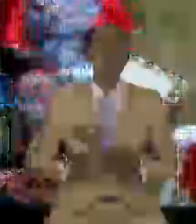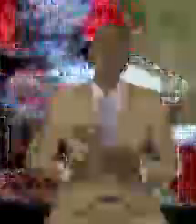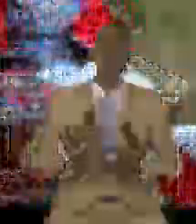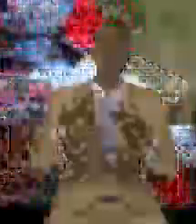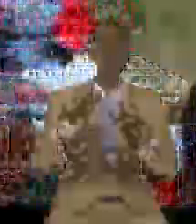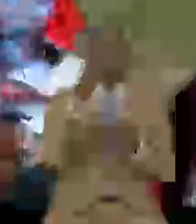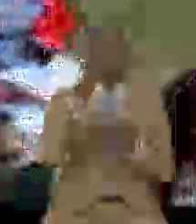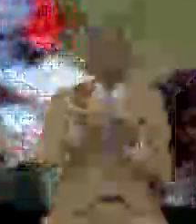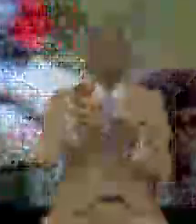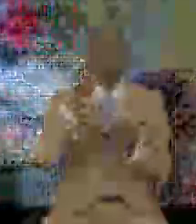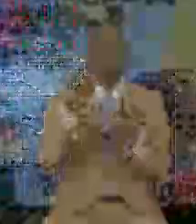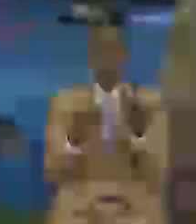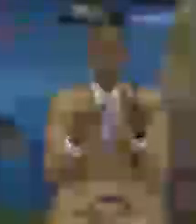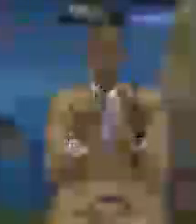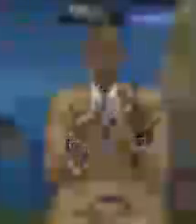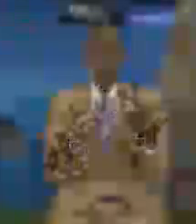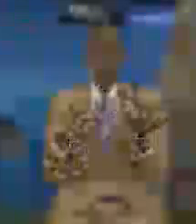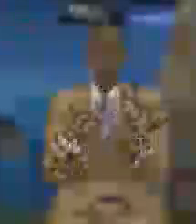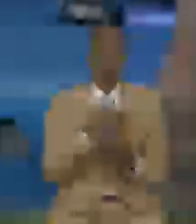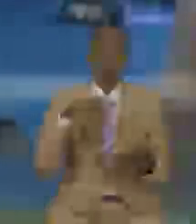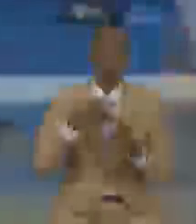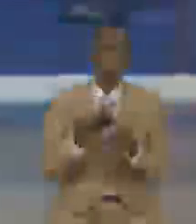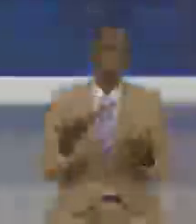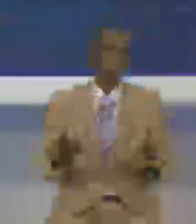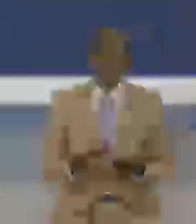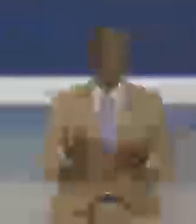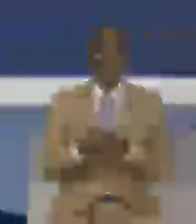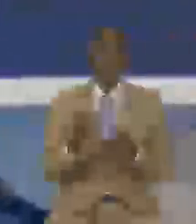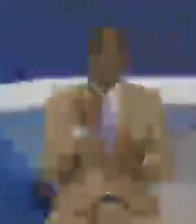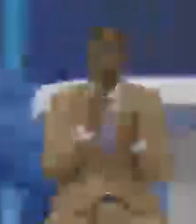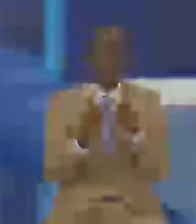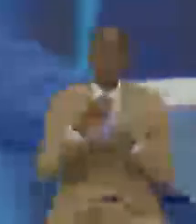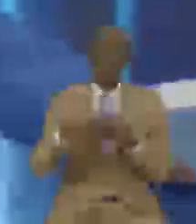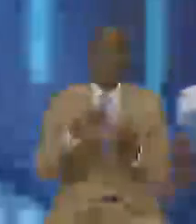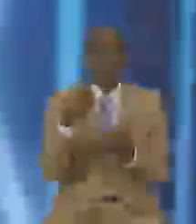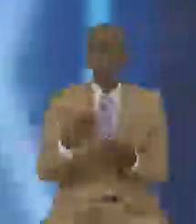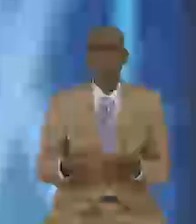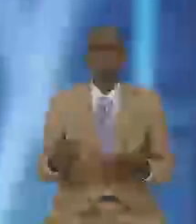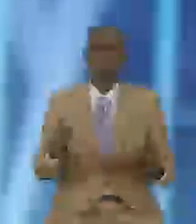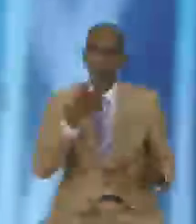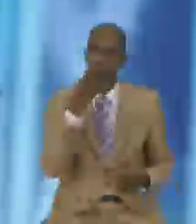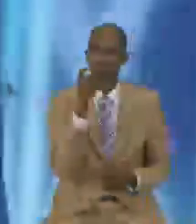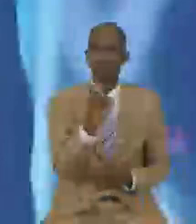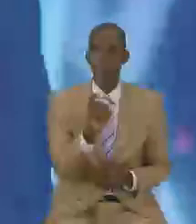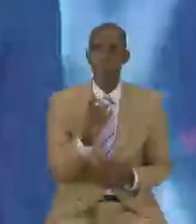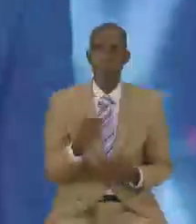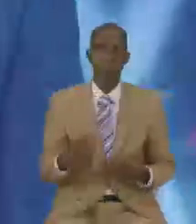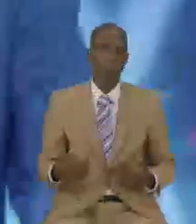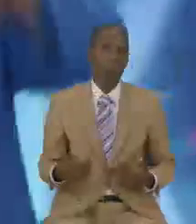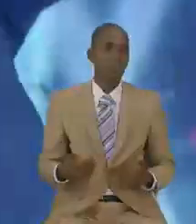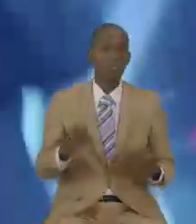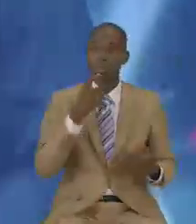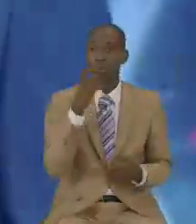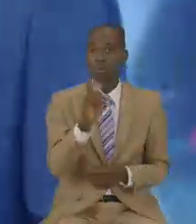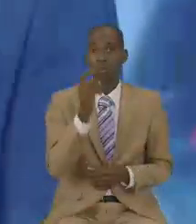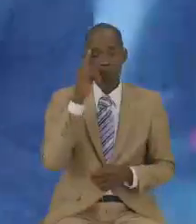glory. There are three things I'm looking at as usual as we talk about the charge for you, the charge for him,